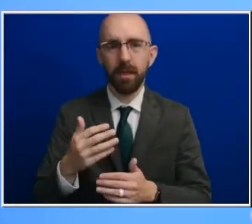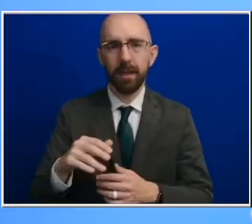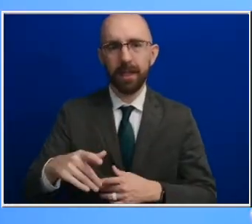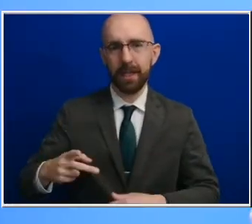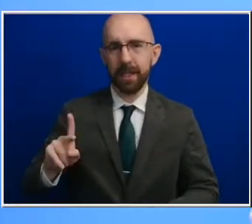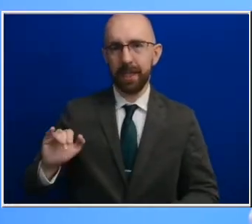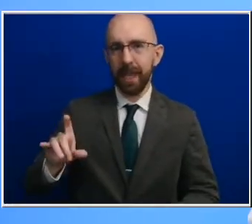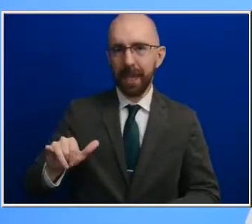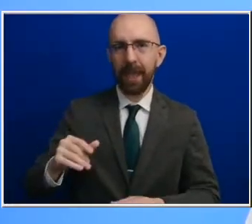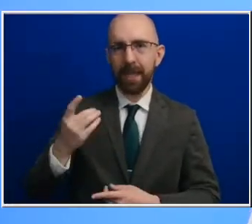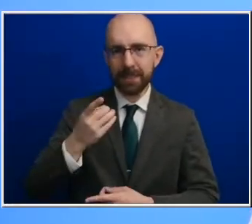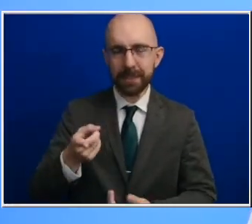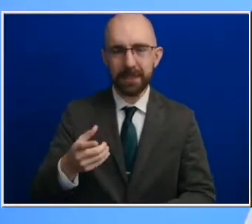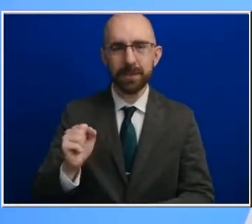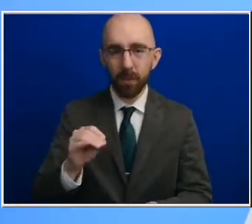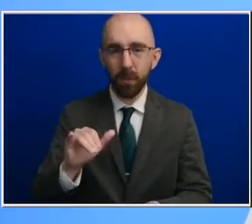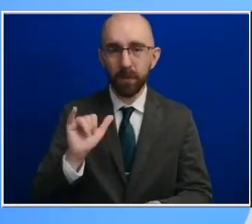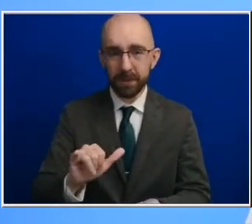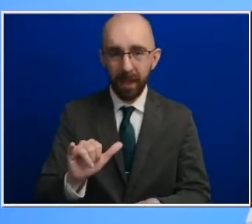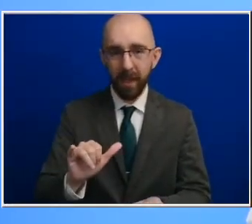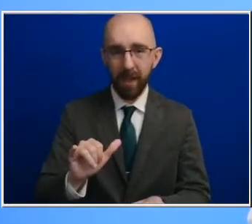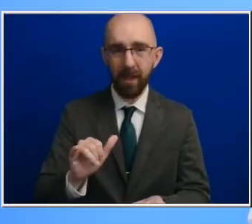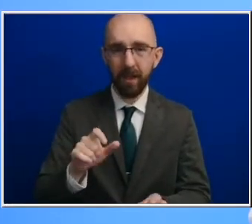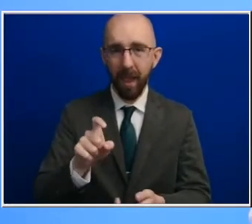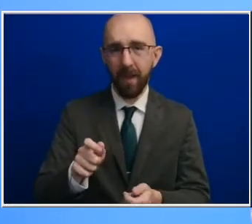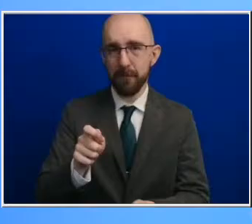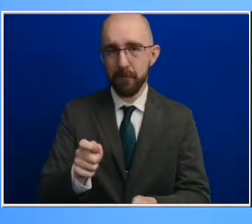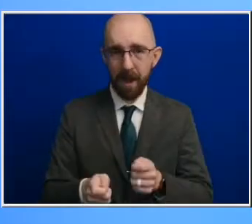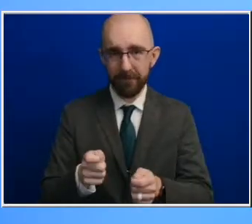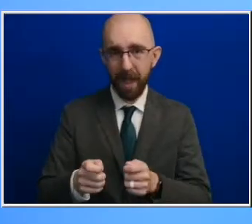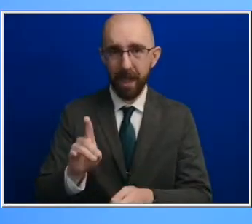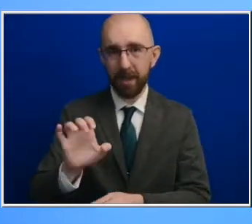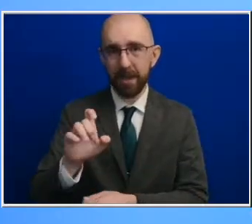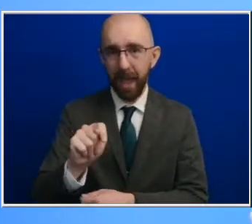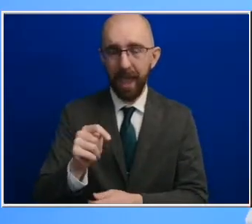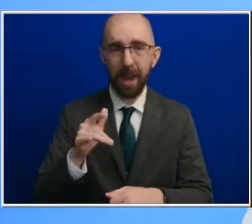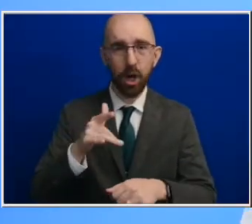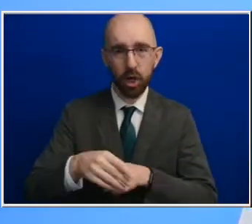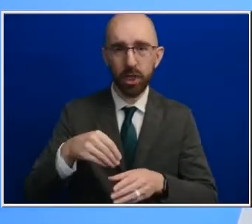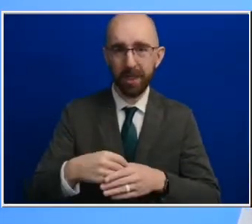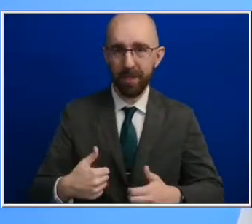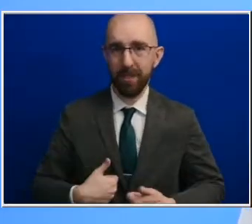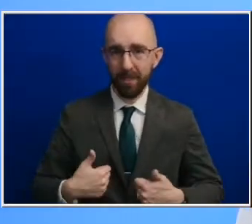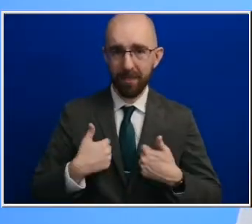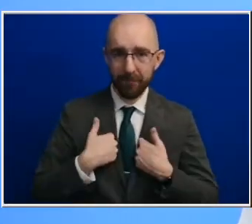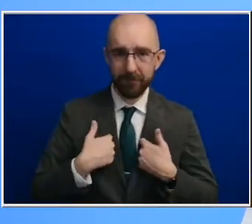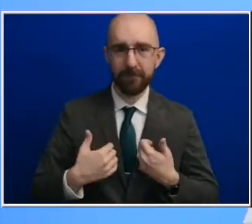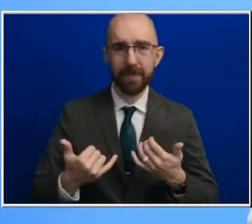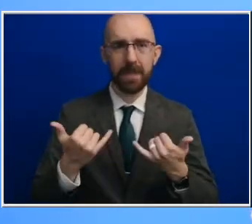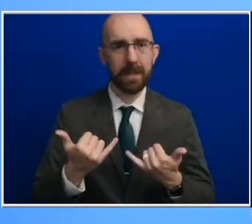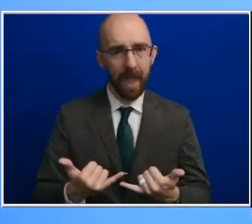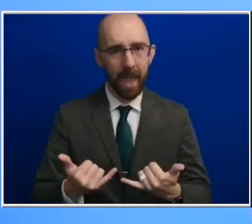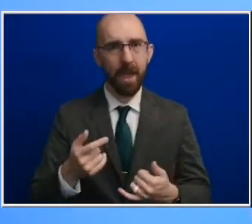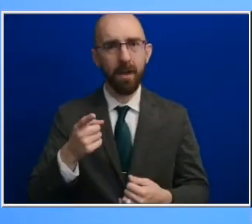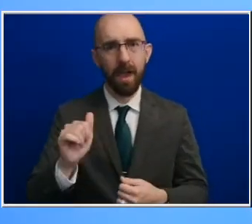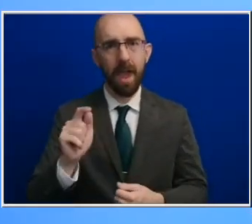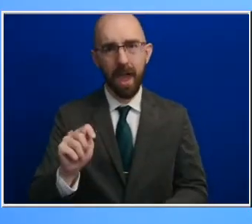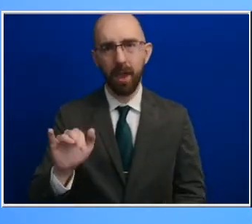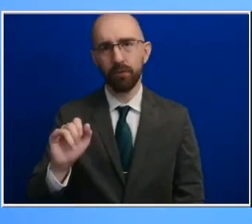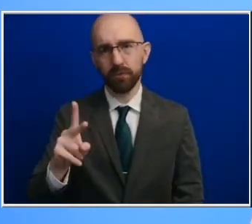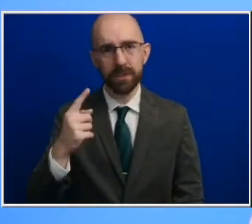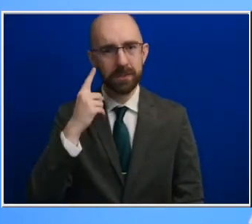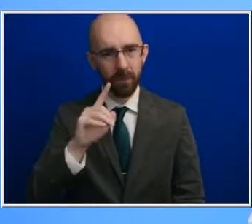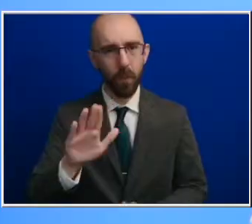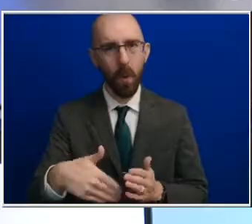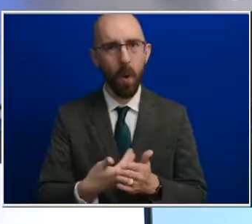it because you had to modify your diet early on in life that now you're at risk for all these complications?